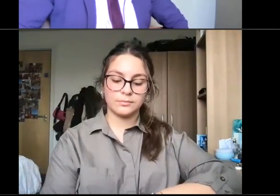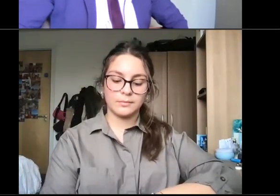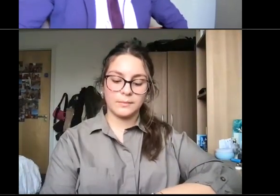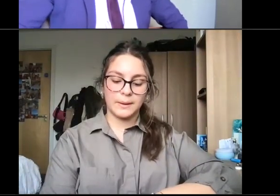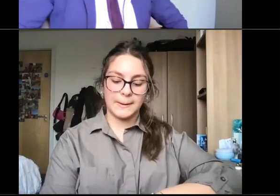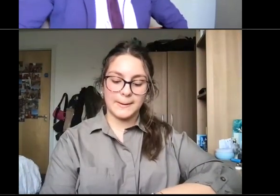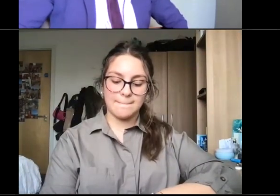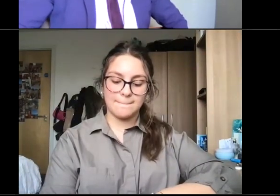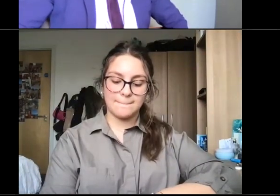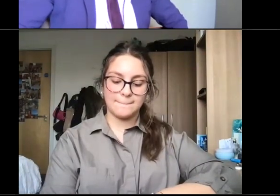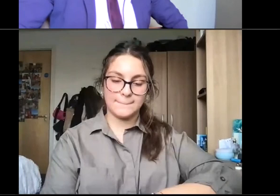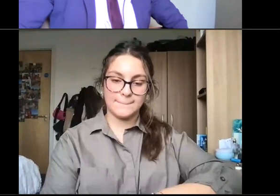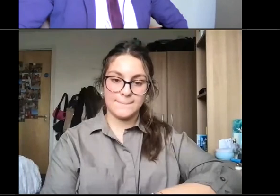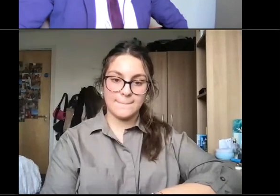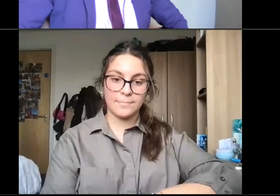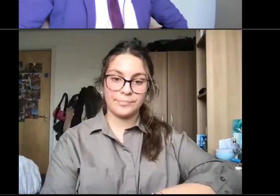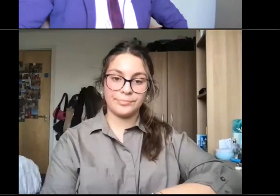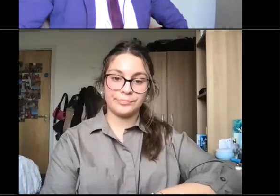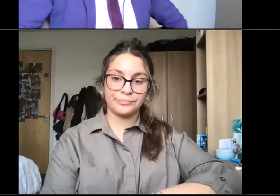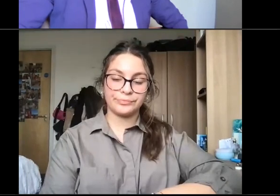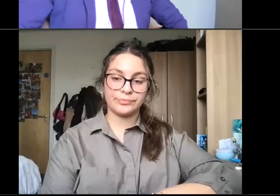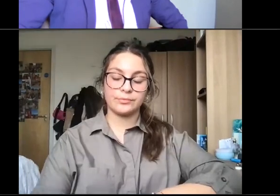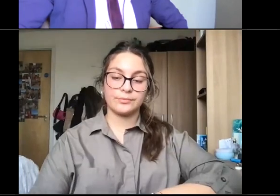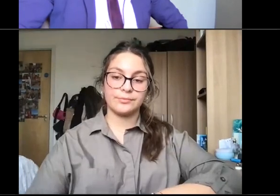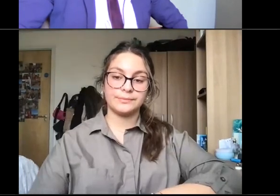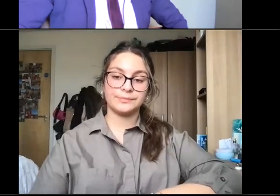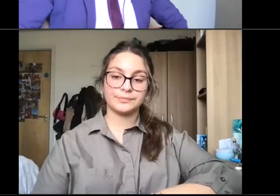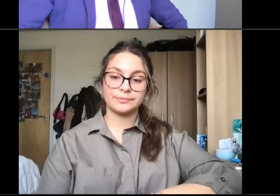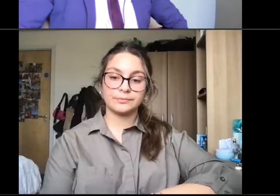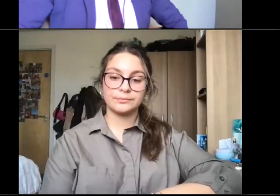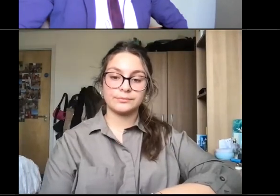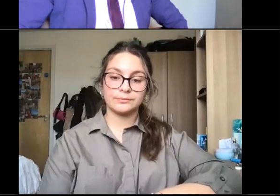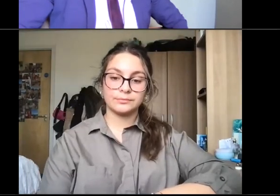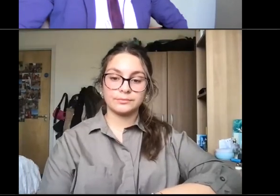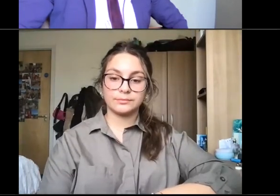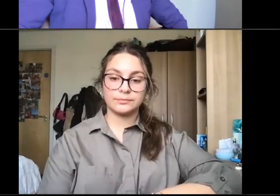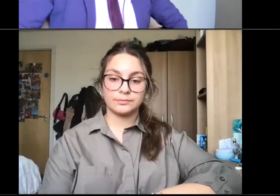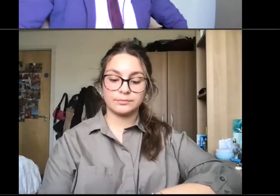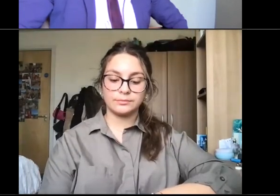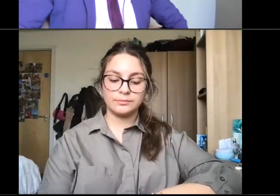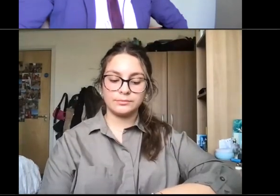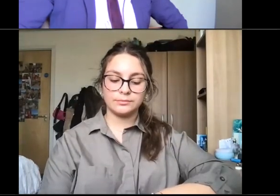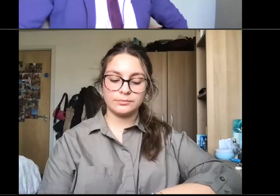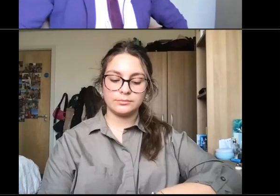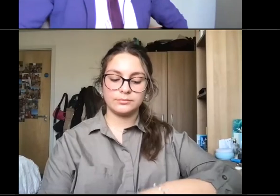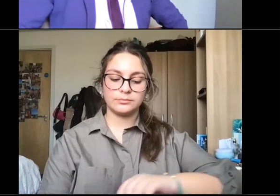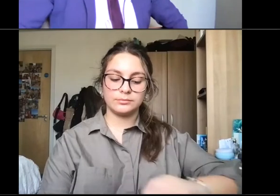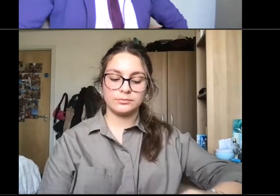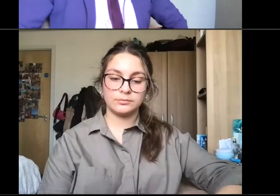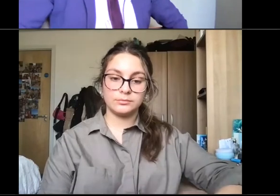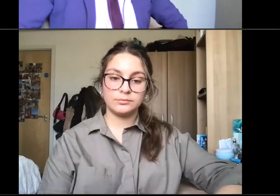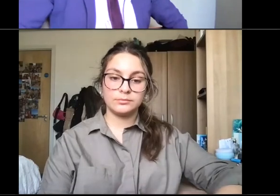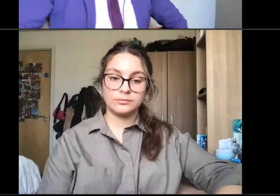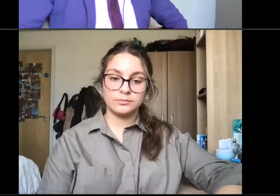and issues both within your school but also across schools where they're talking about the response to